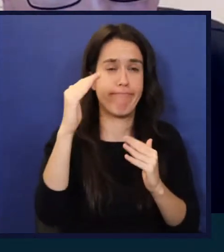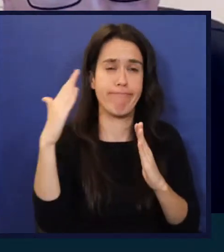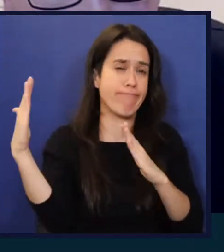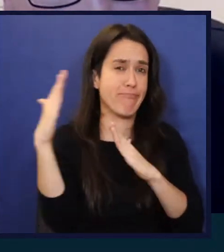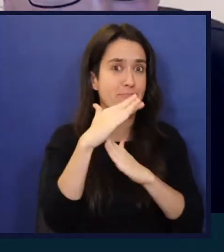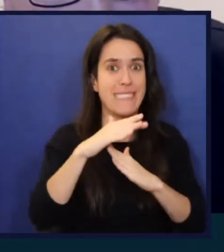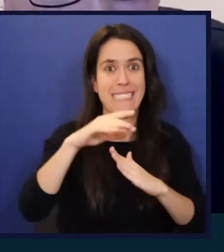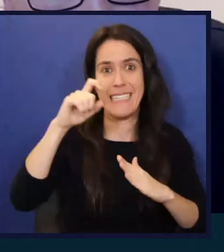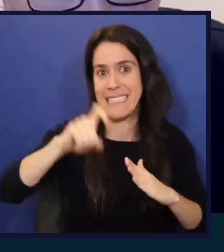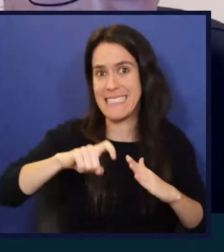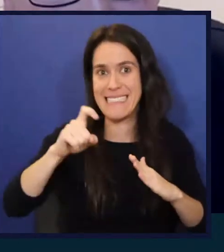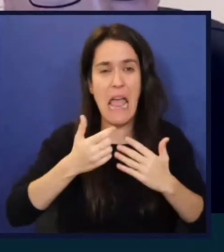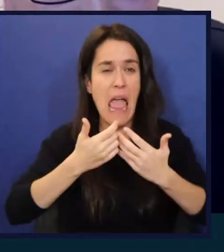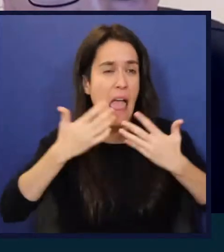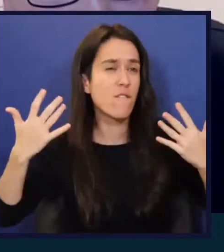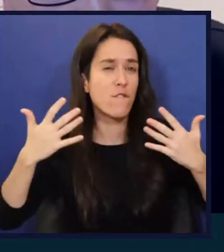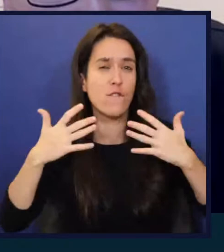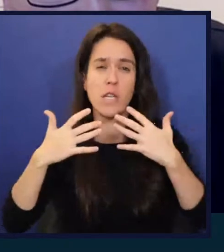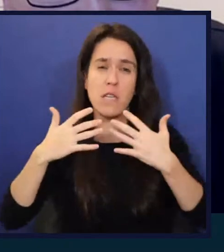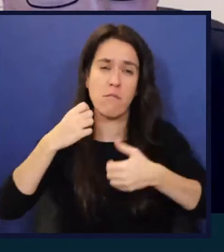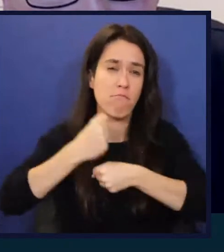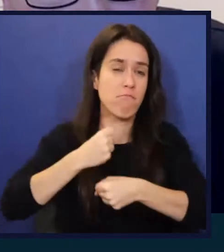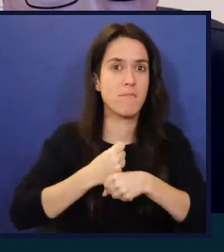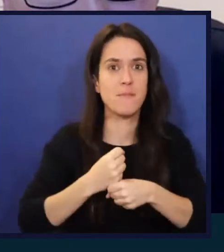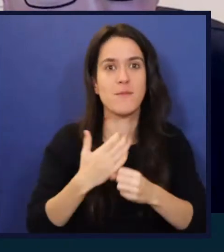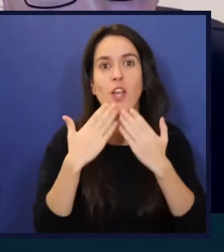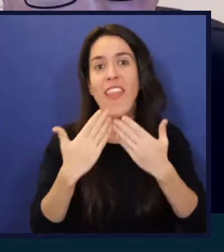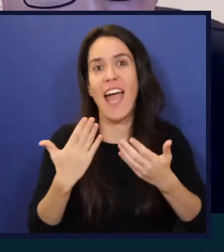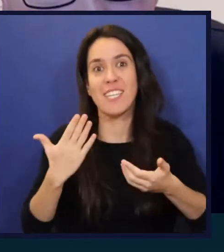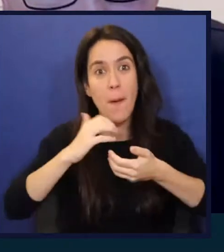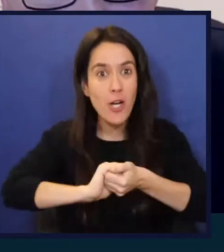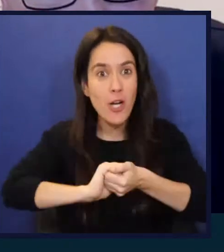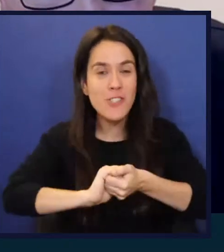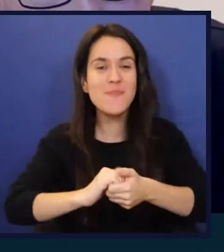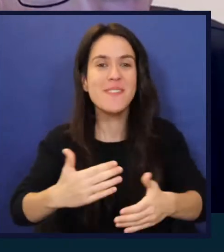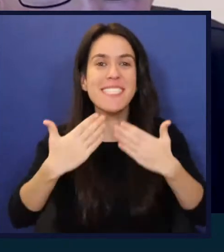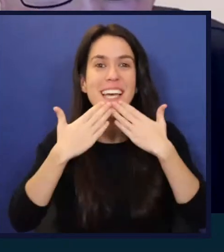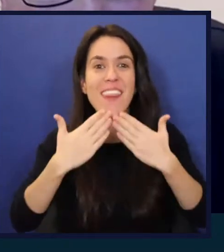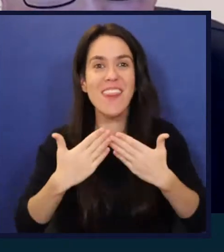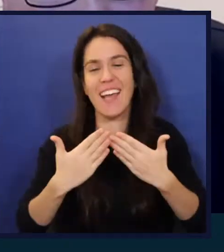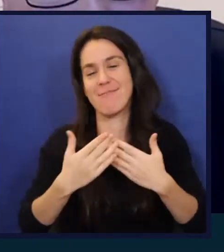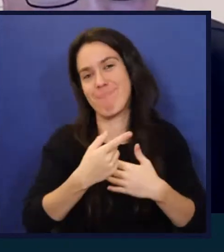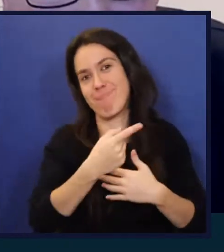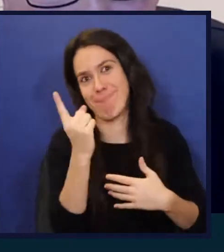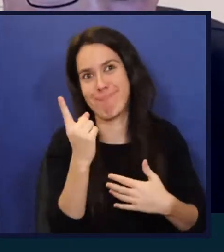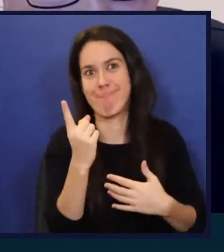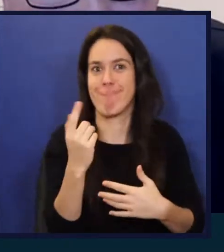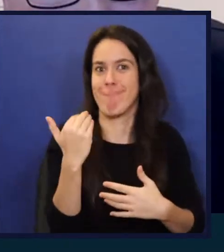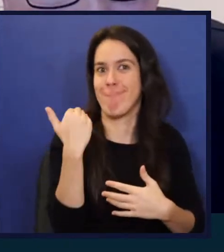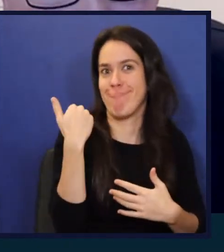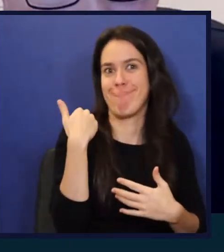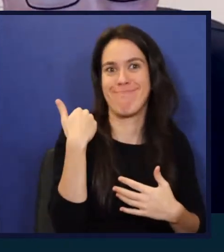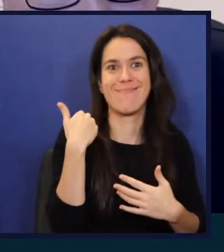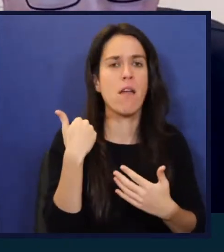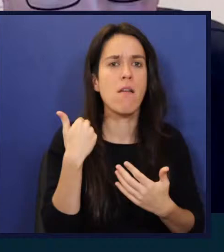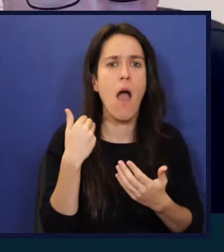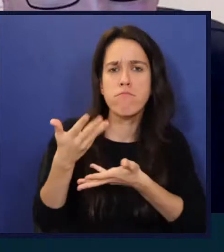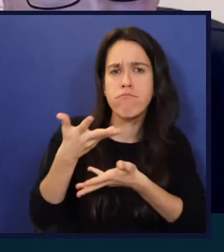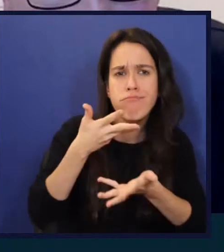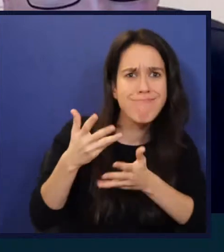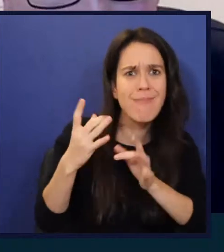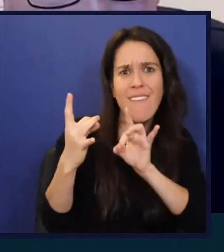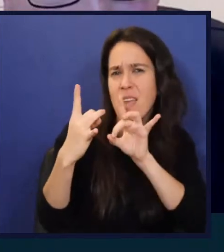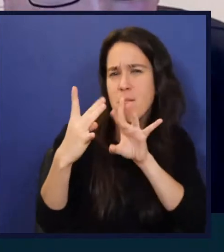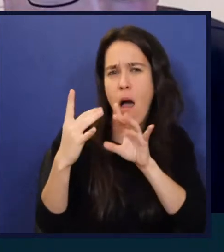and every customer. So again, thanks for the great partnership, and you can count on us to sort of listen to your feedback and make